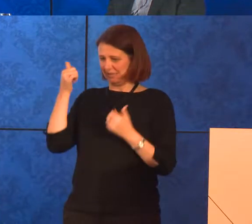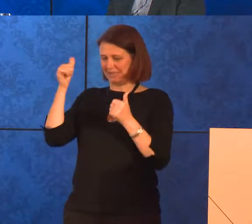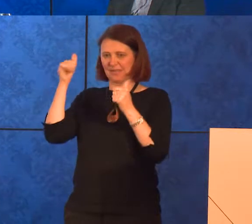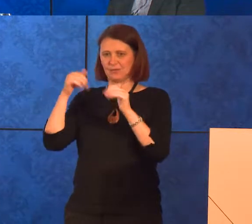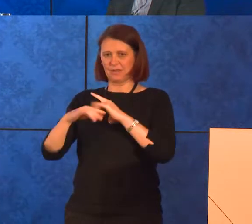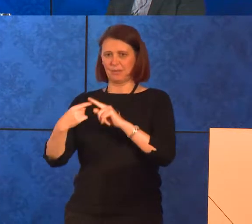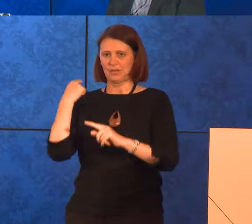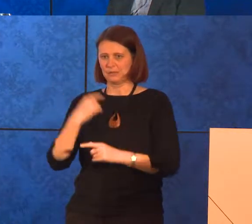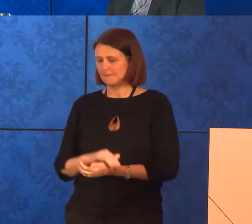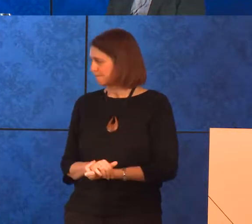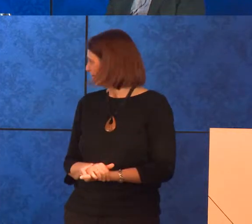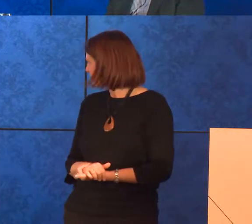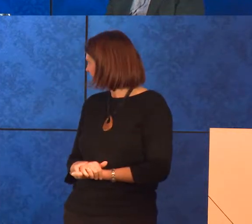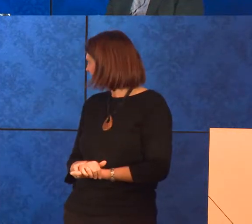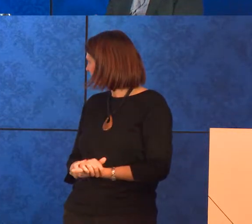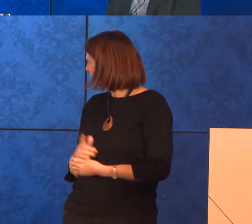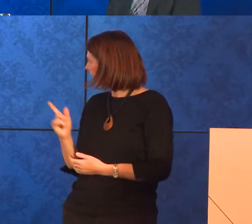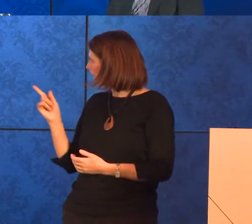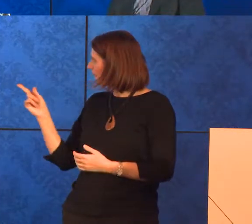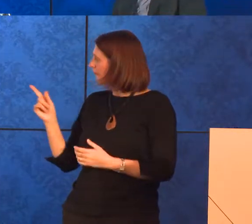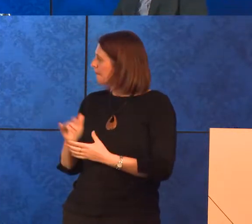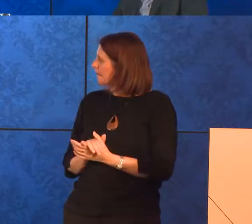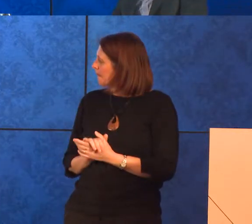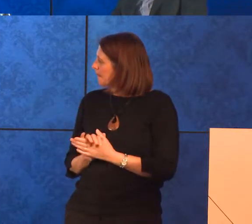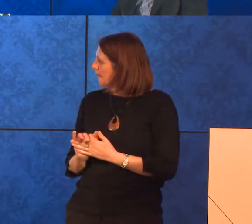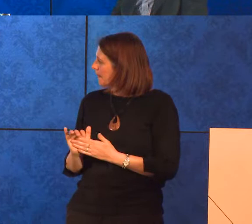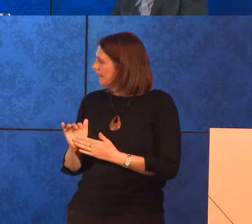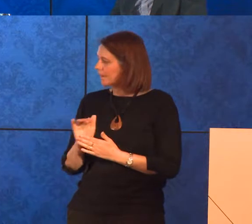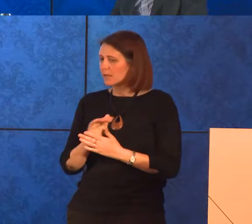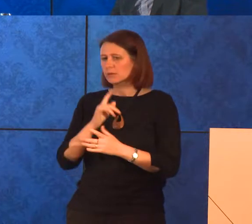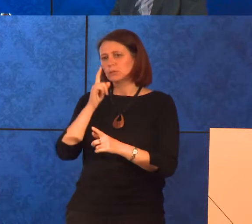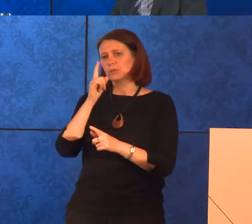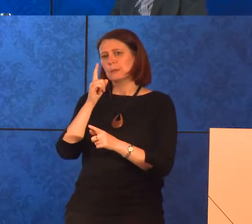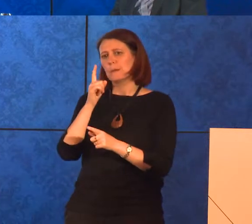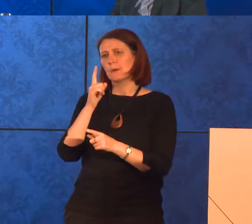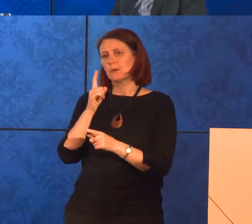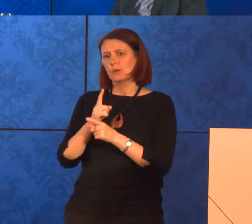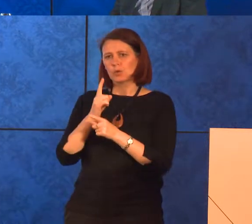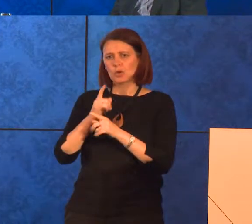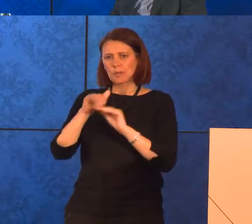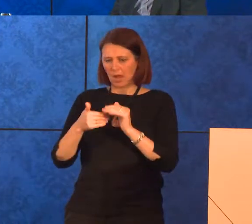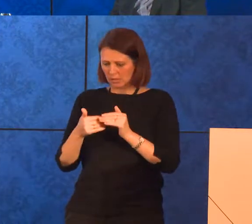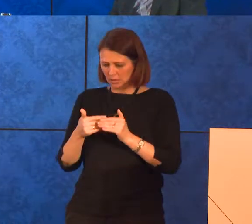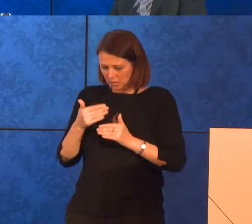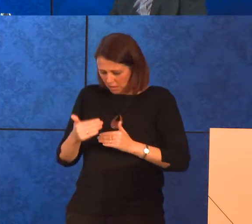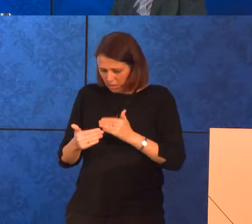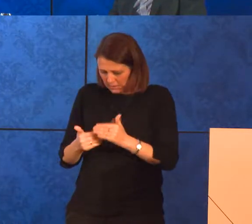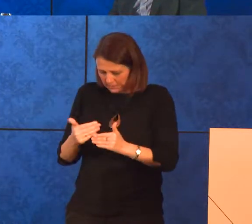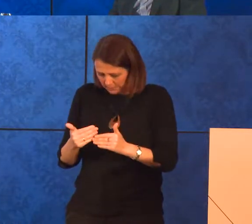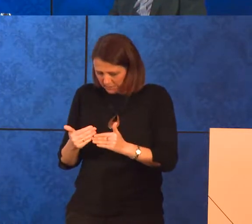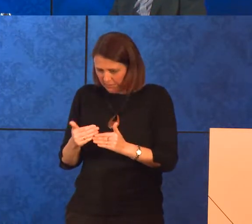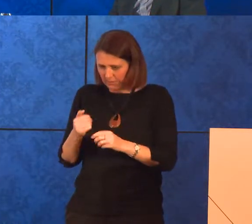in the past. So we talked a bit about the support and kind of the pre-steps in getting